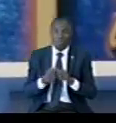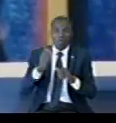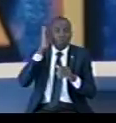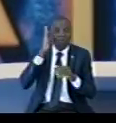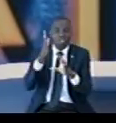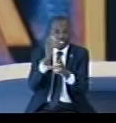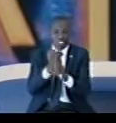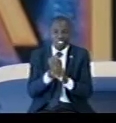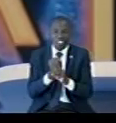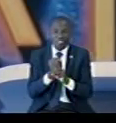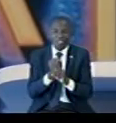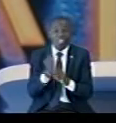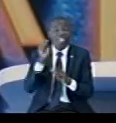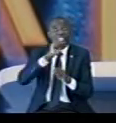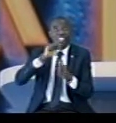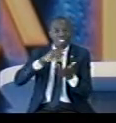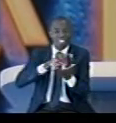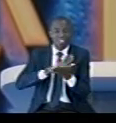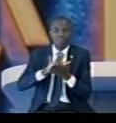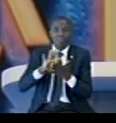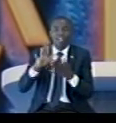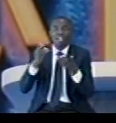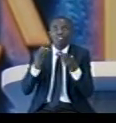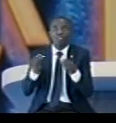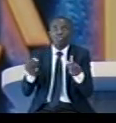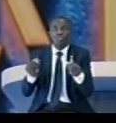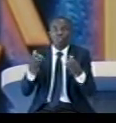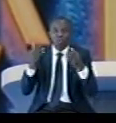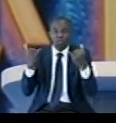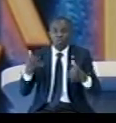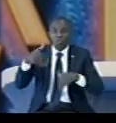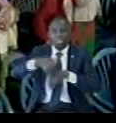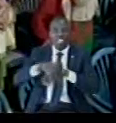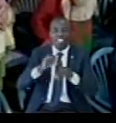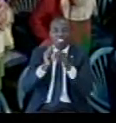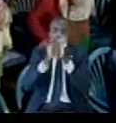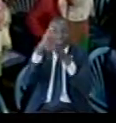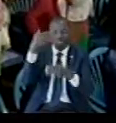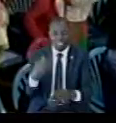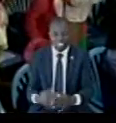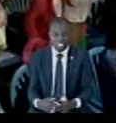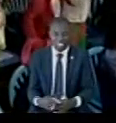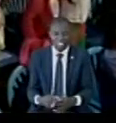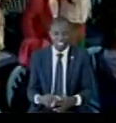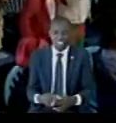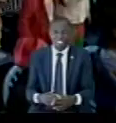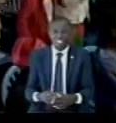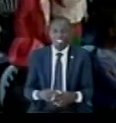receive a divine solution tonight in Jesus'